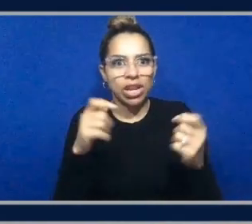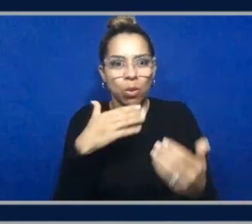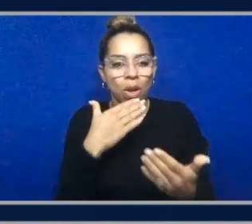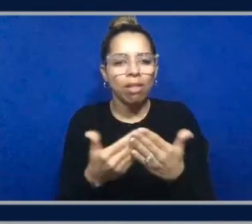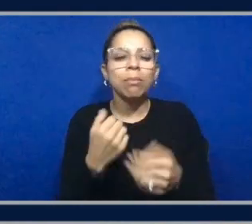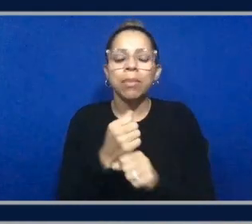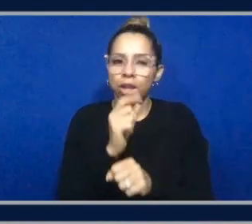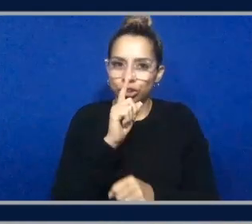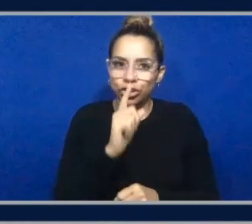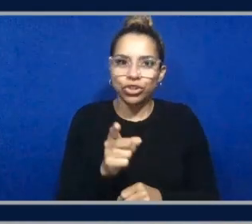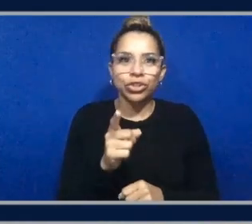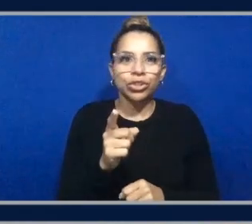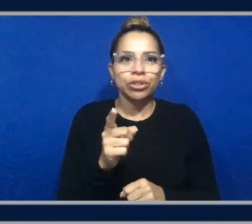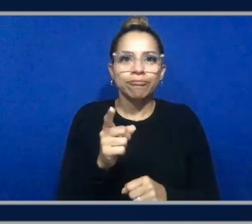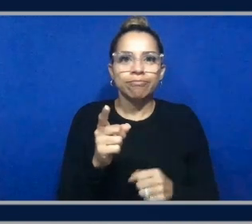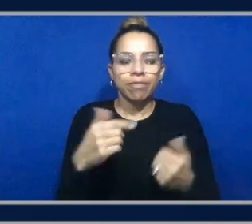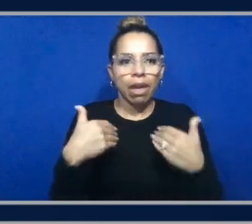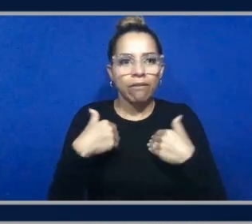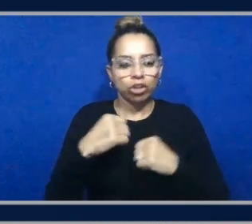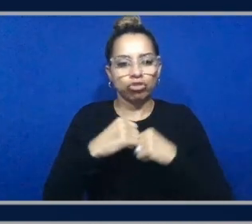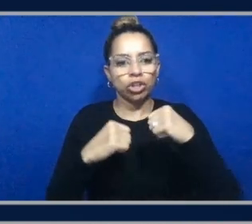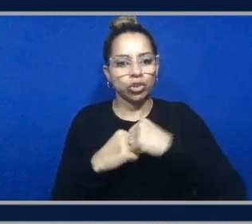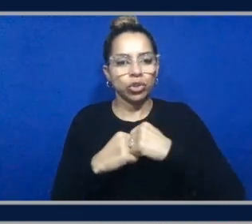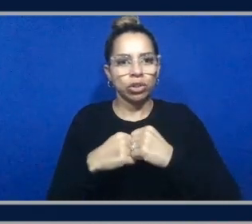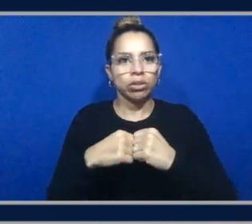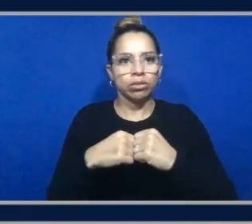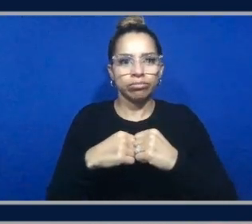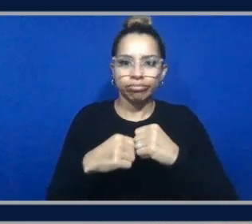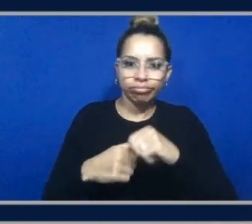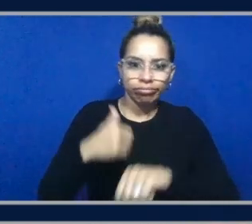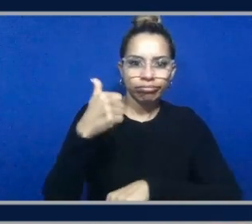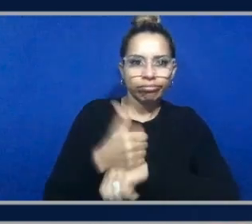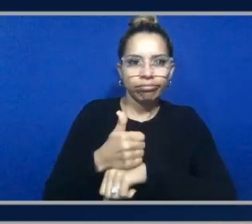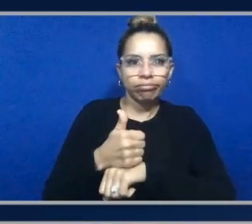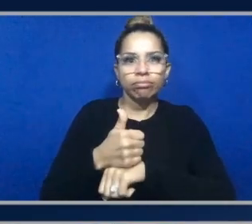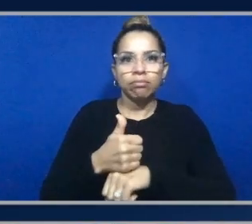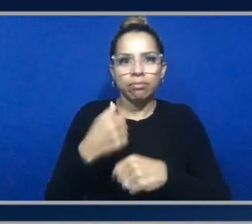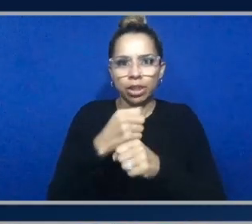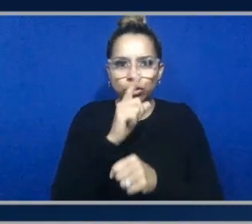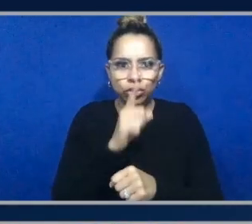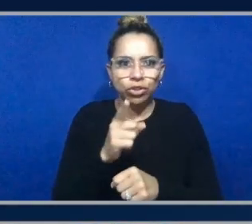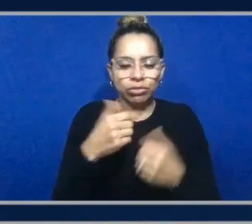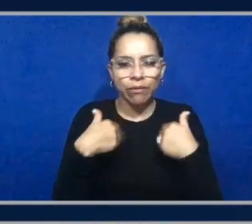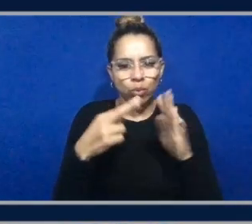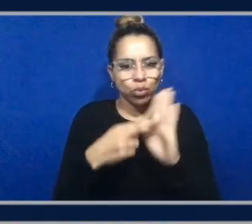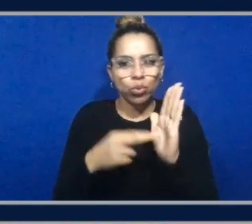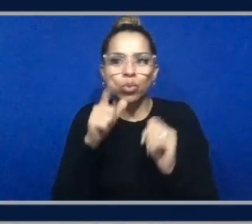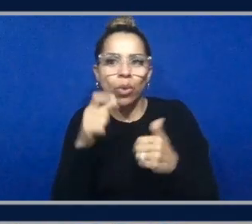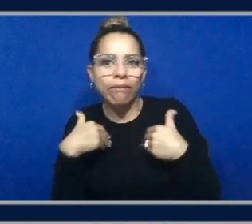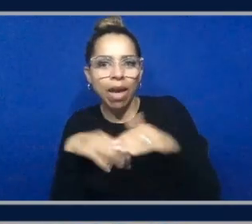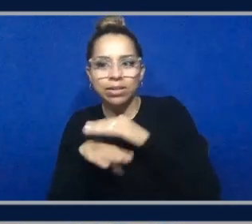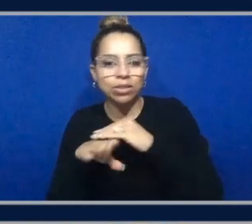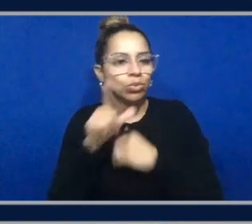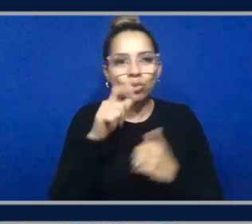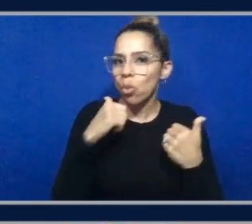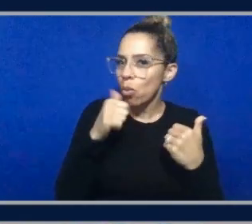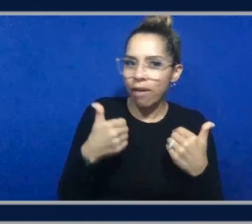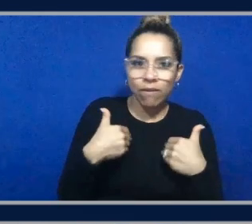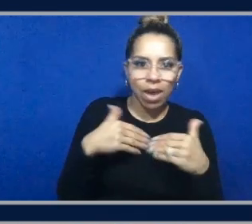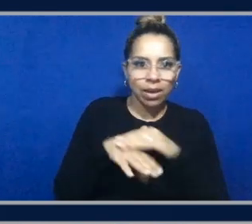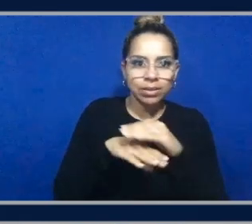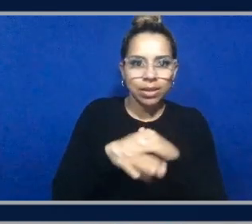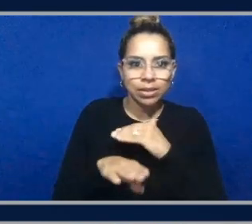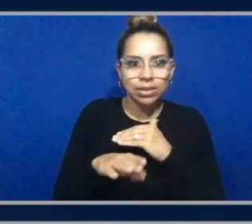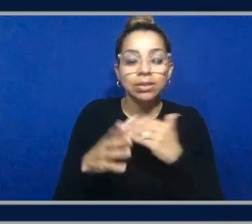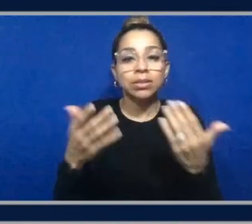there are structural elements that let you define who gets access to what. Okay. So there are two key terminologies that Diane just mentioned that we